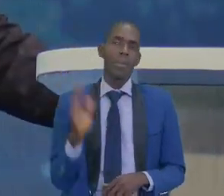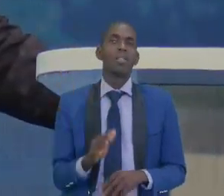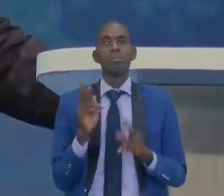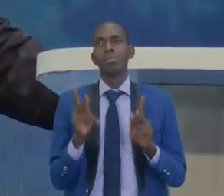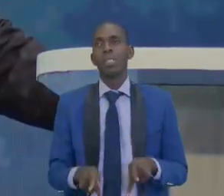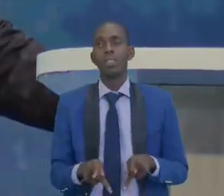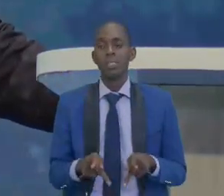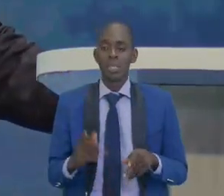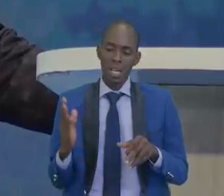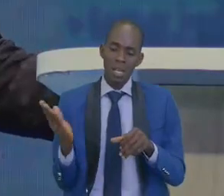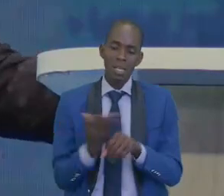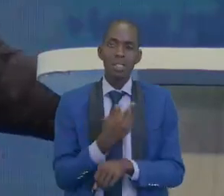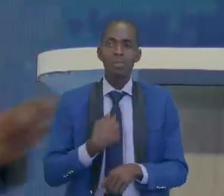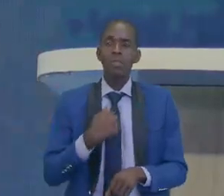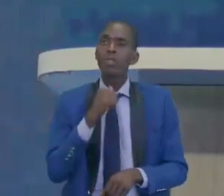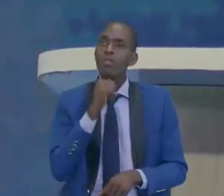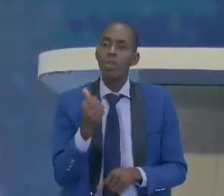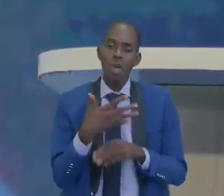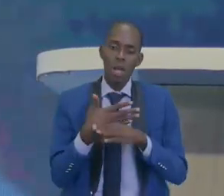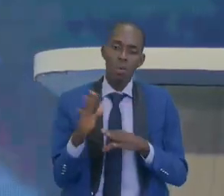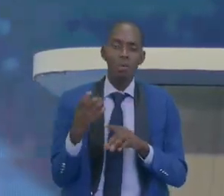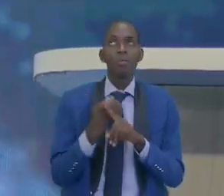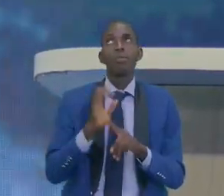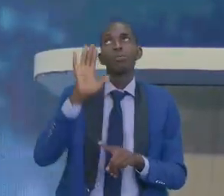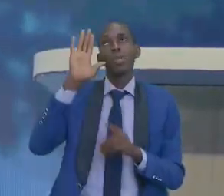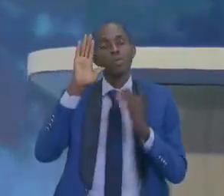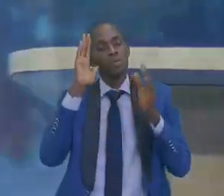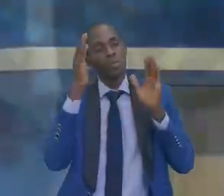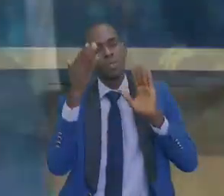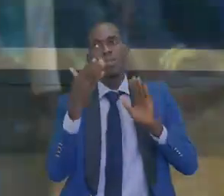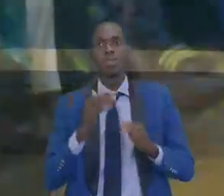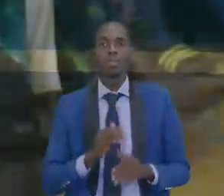me not away from thy presence.